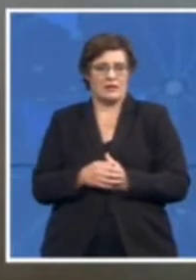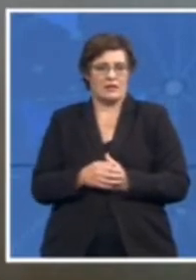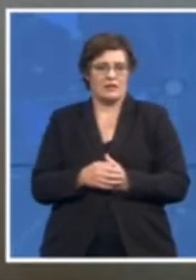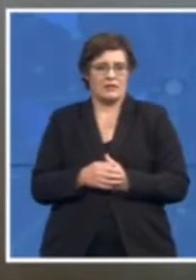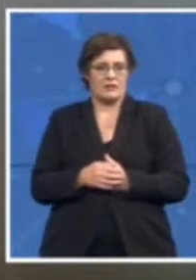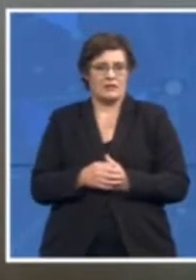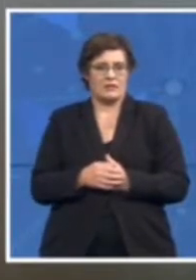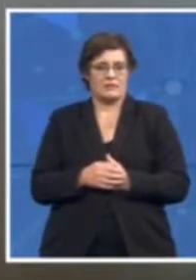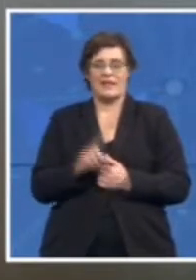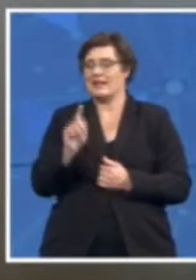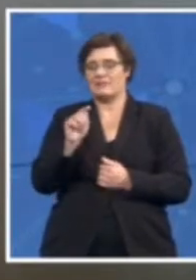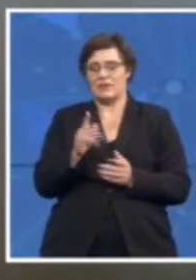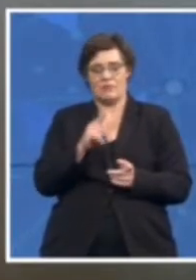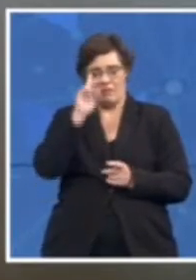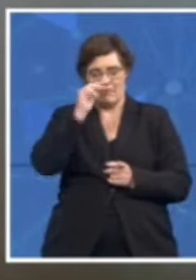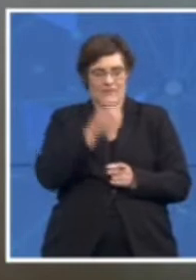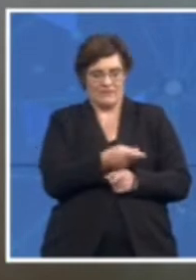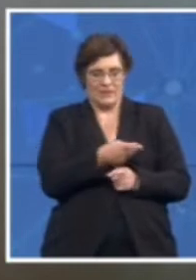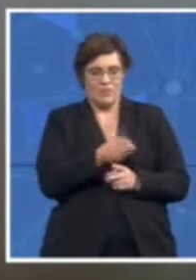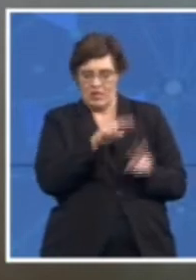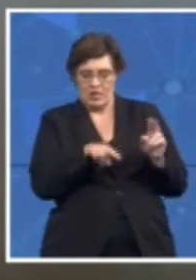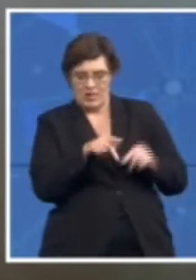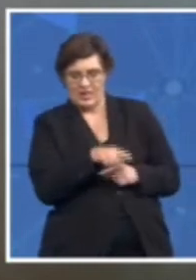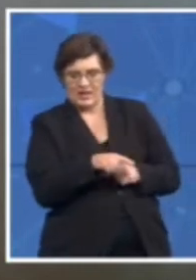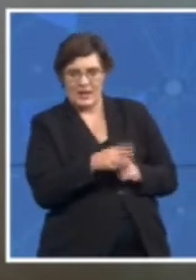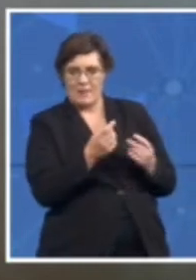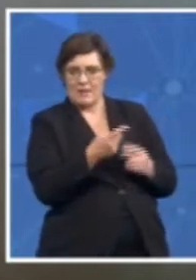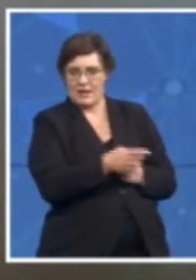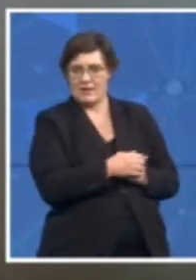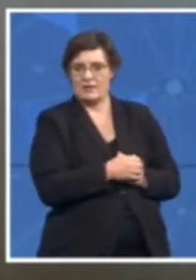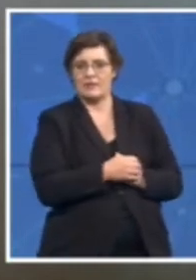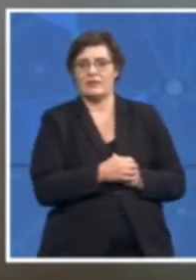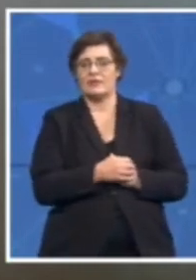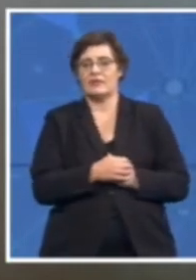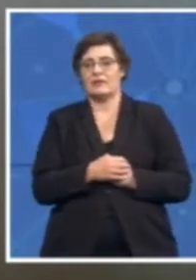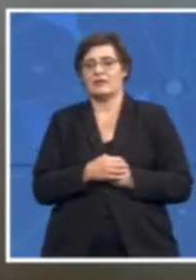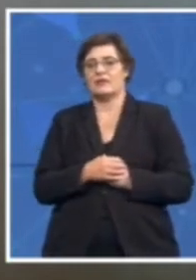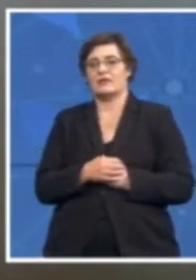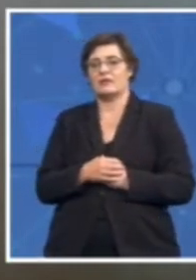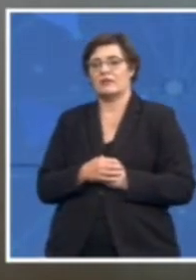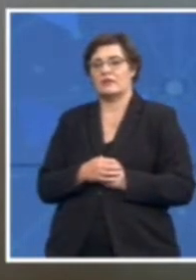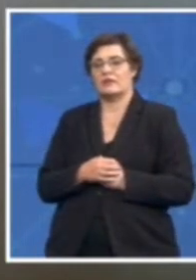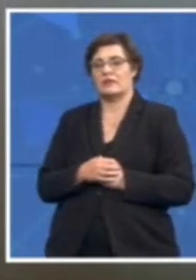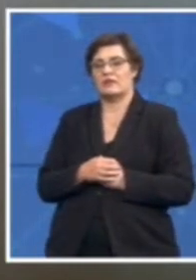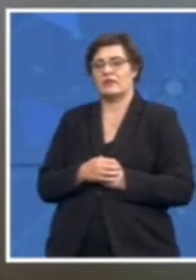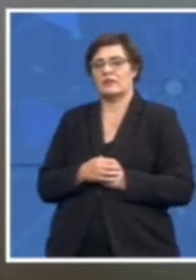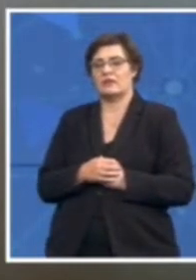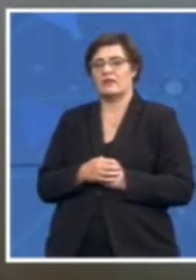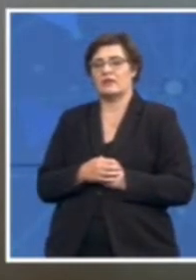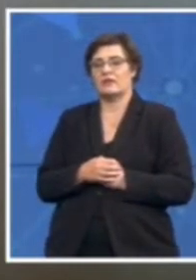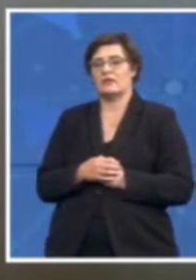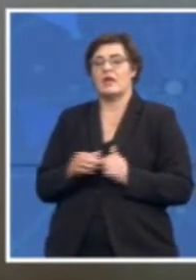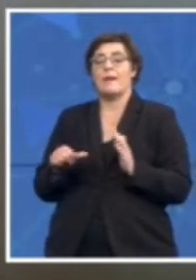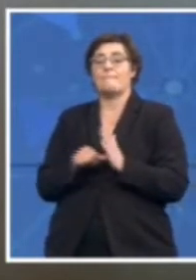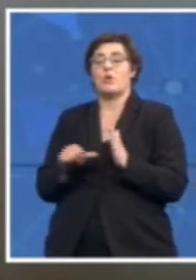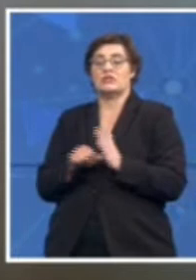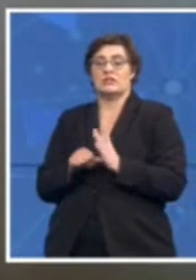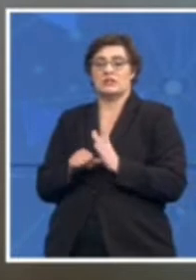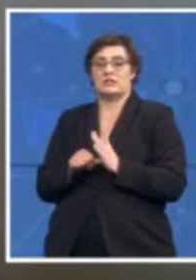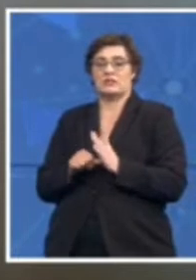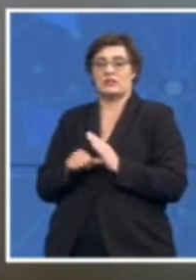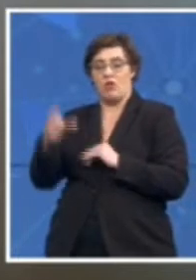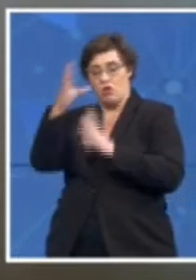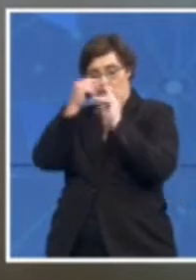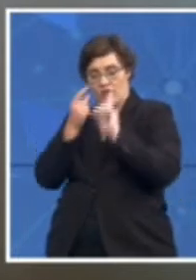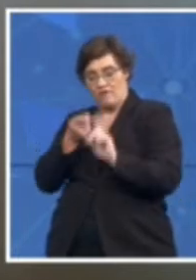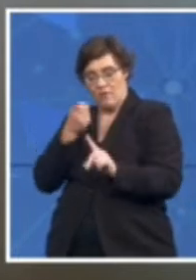we verify. So the key lessons that we have drawn from this period of load shedding